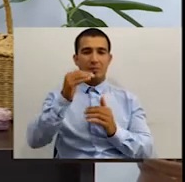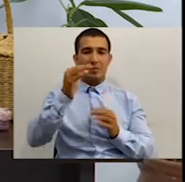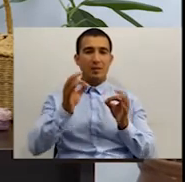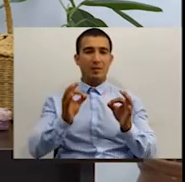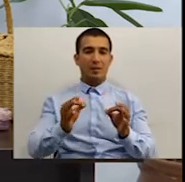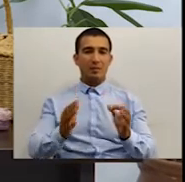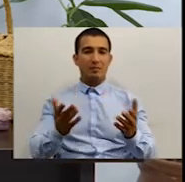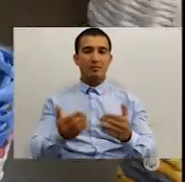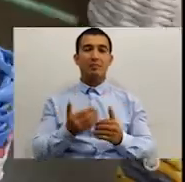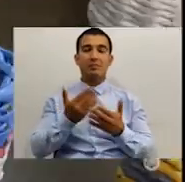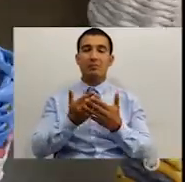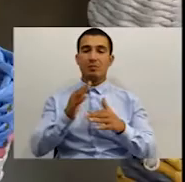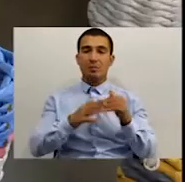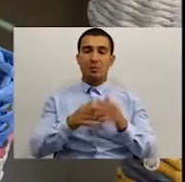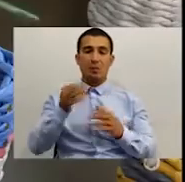ketaverasiz.